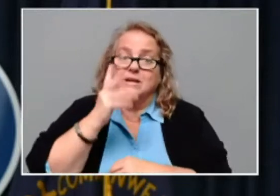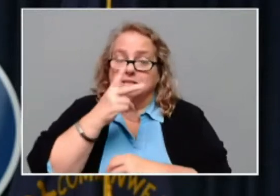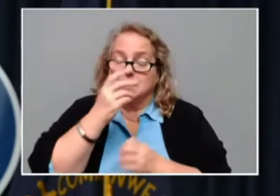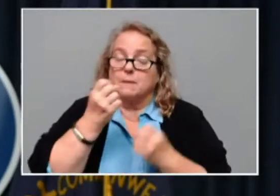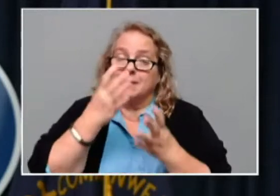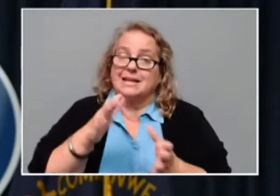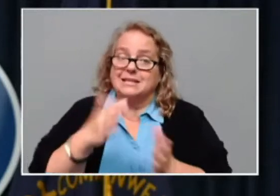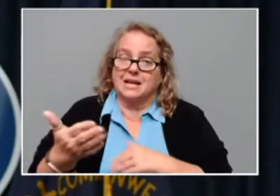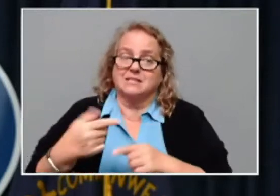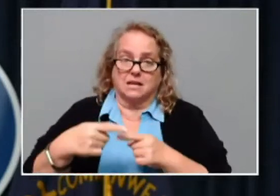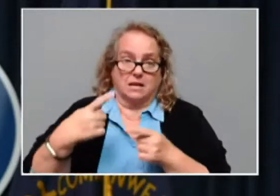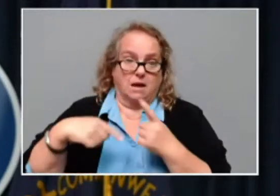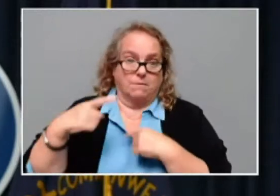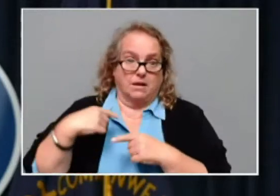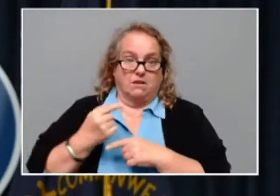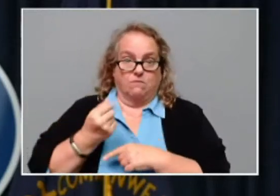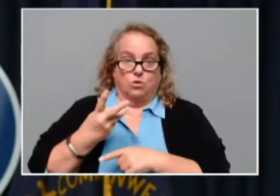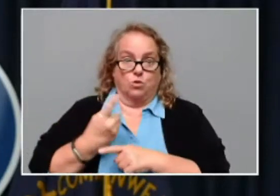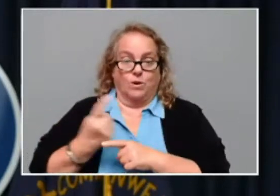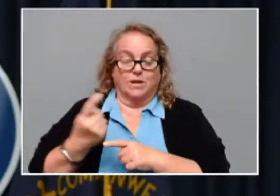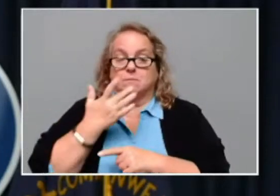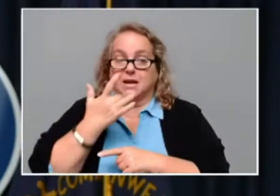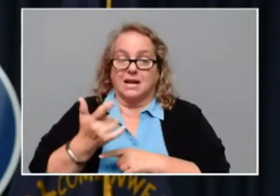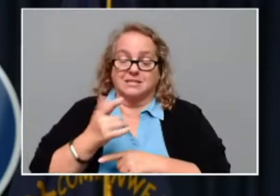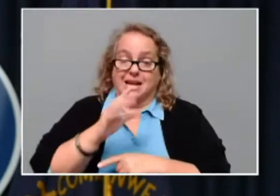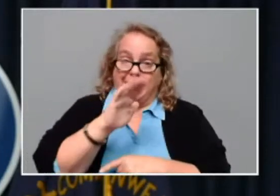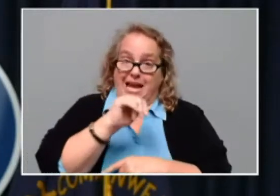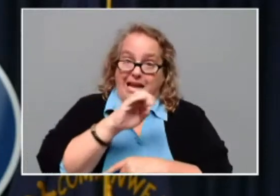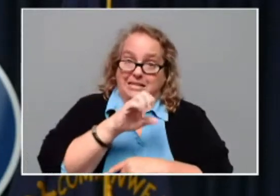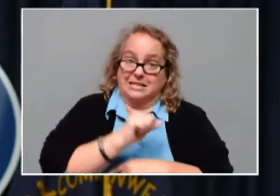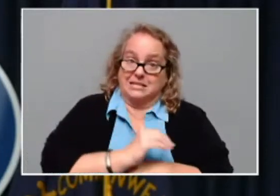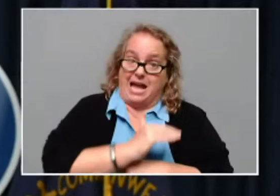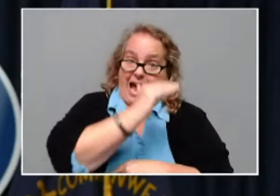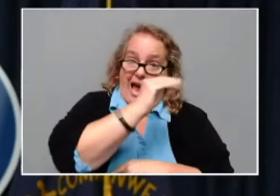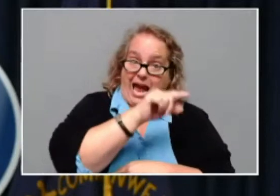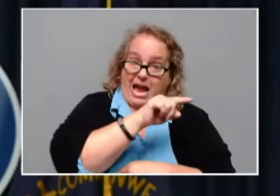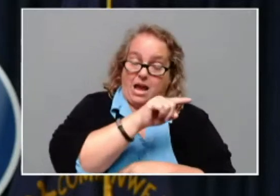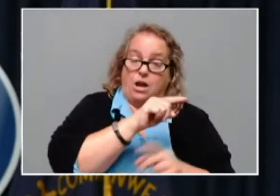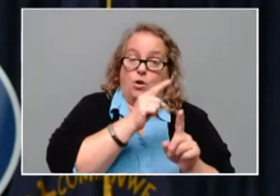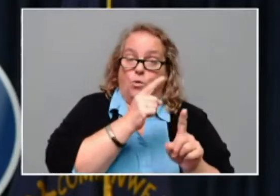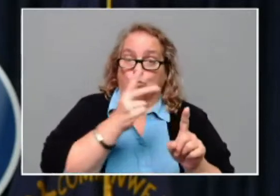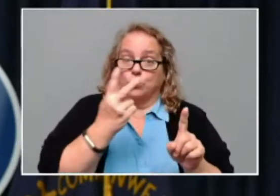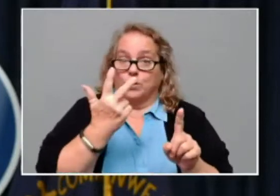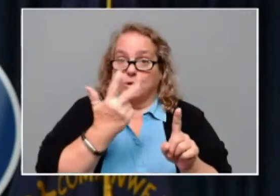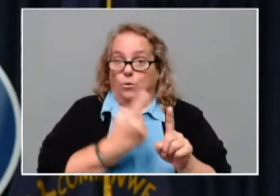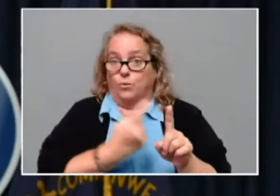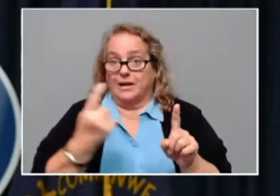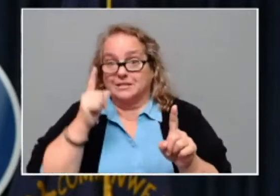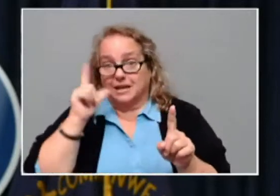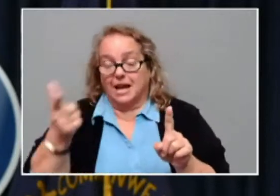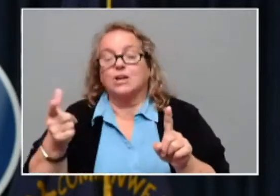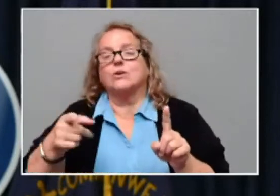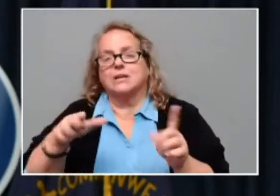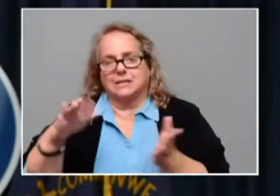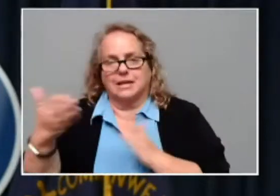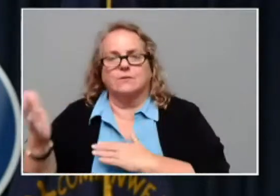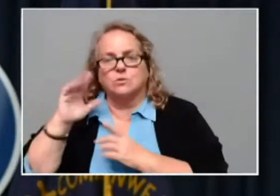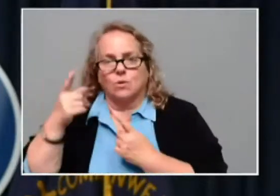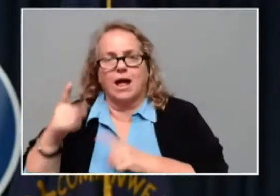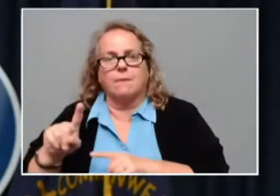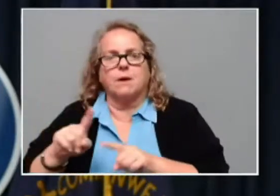because, again, deaths follow cases. They are kind of the furthest lagging indicator, but really good